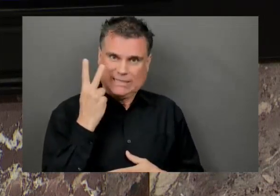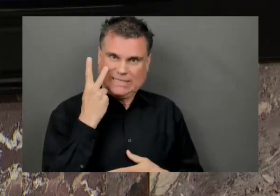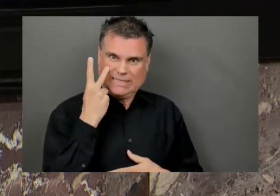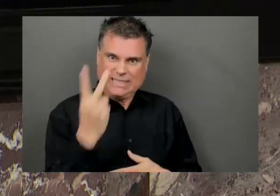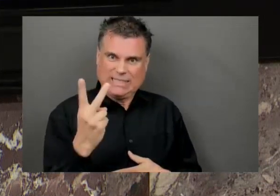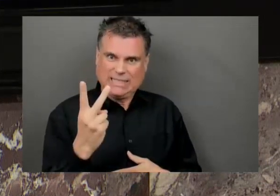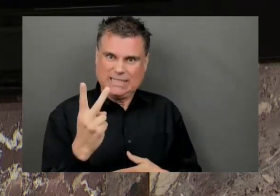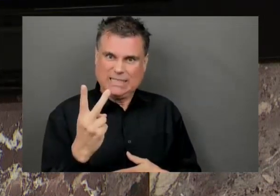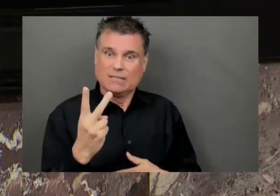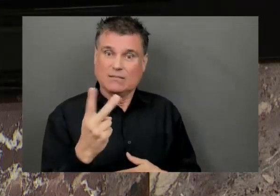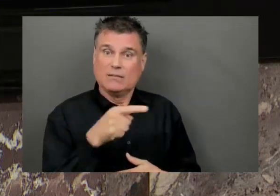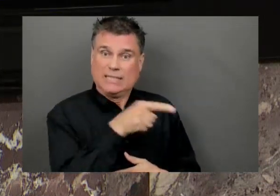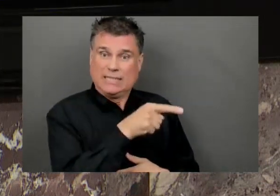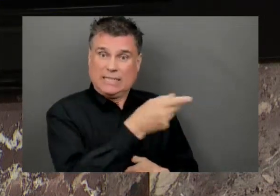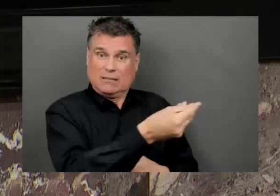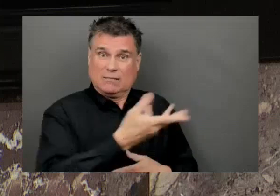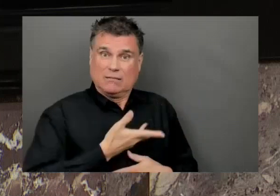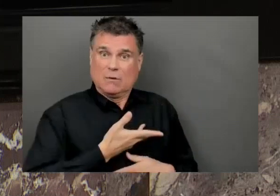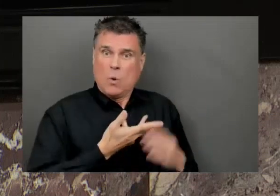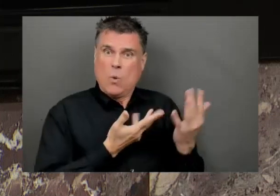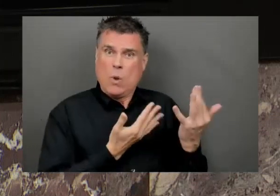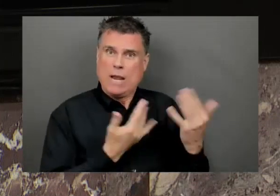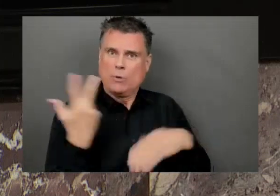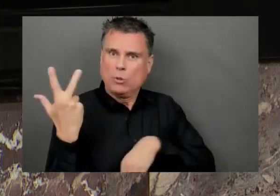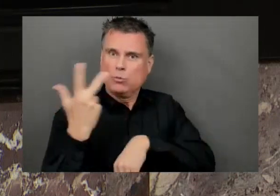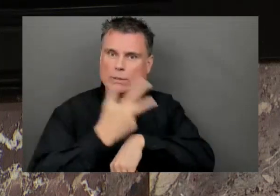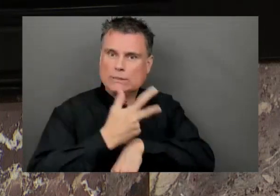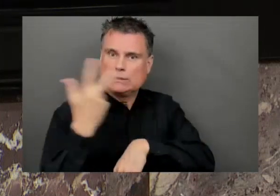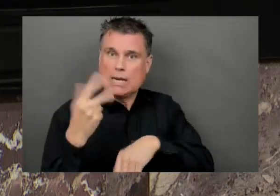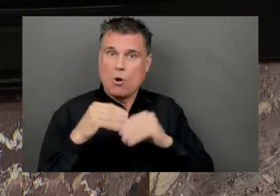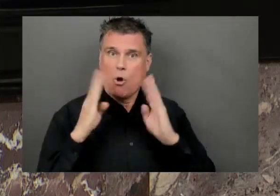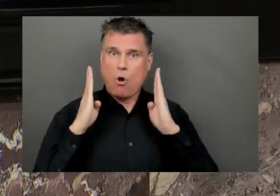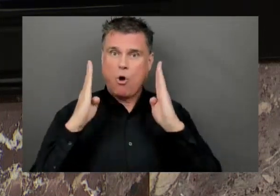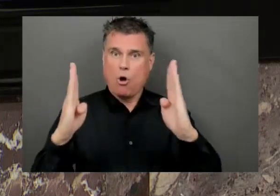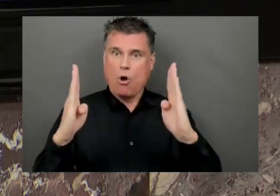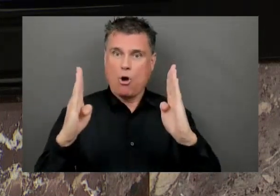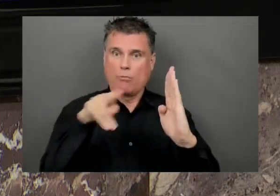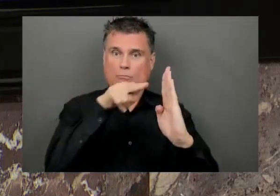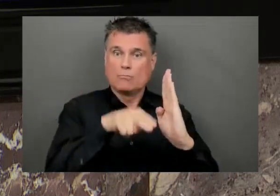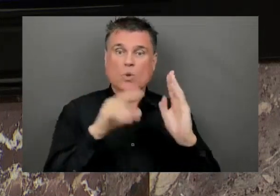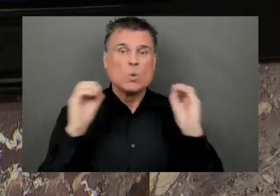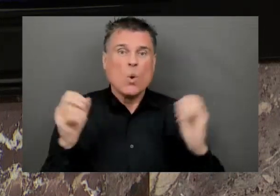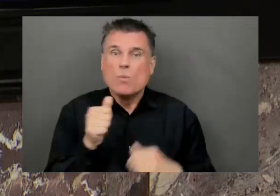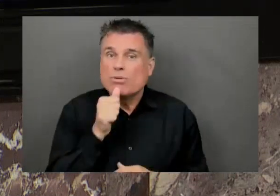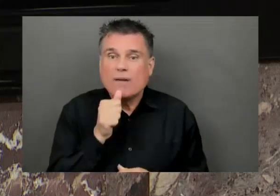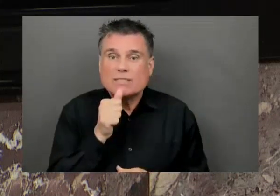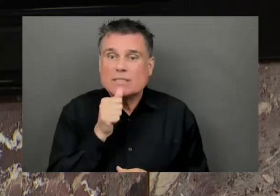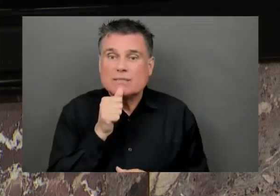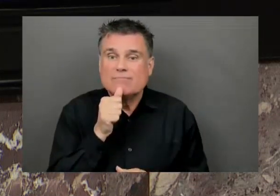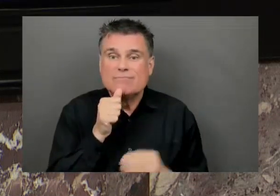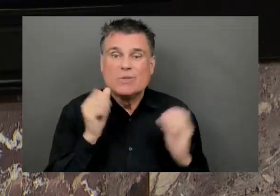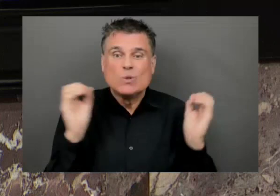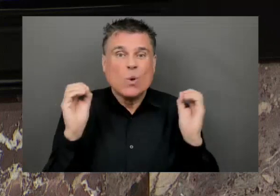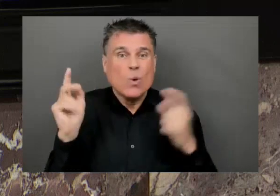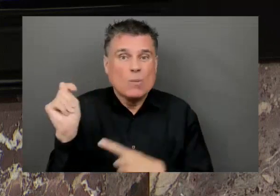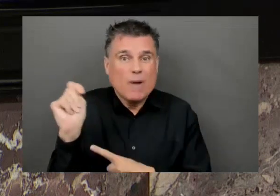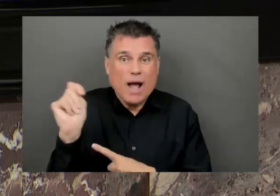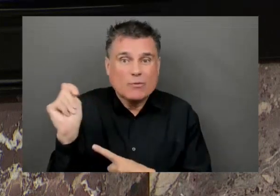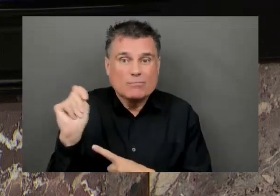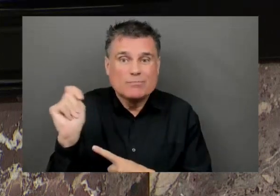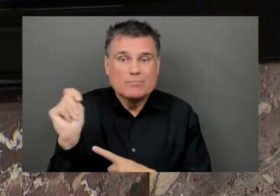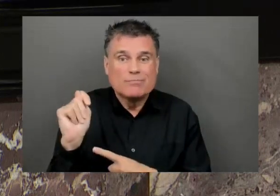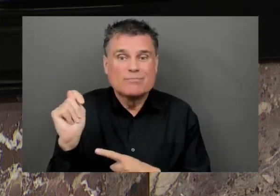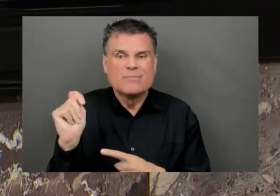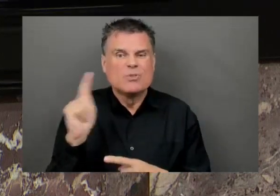bathroom, and he described the 3 days of constant noise and 24-hour light as torture. Now, I know this doesn't surprise the Minister of Health.